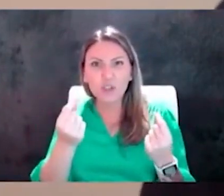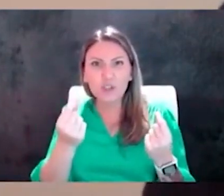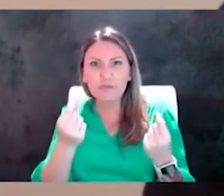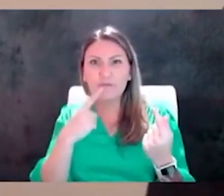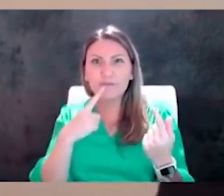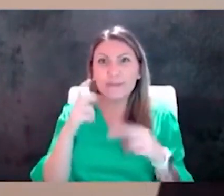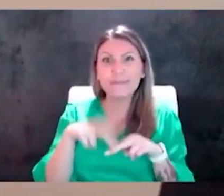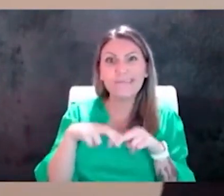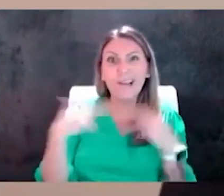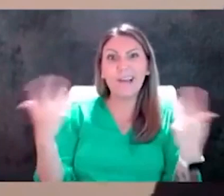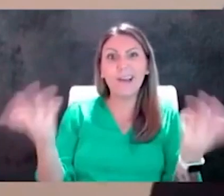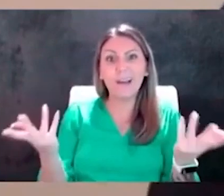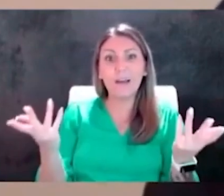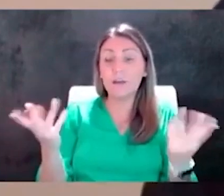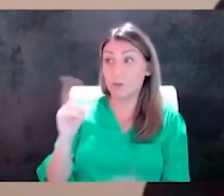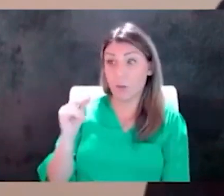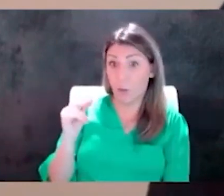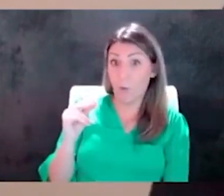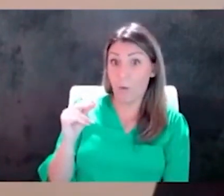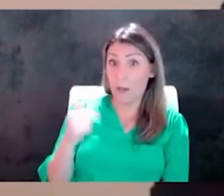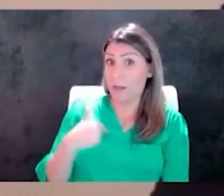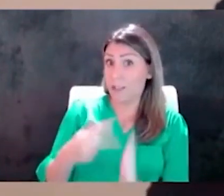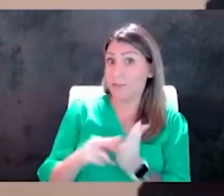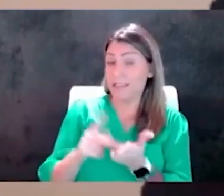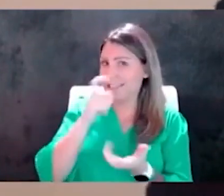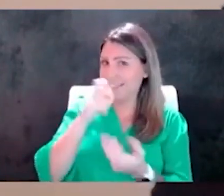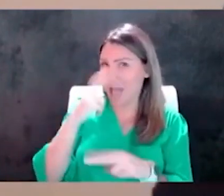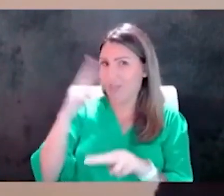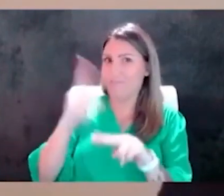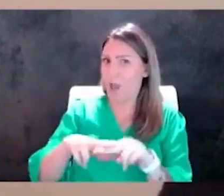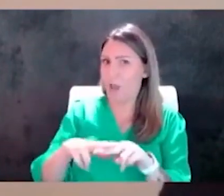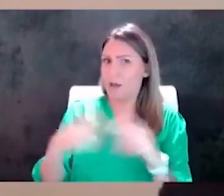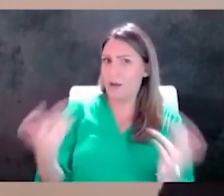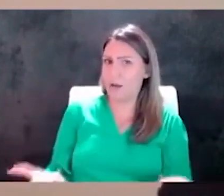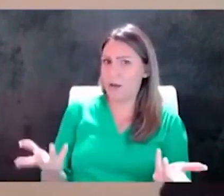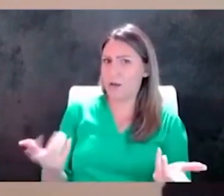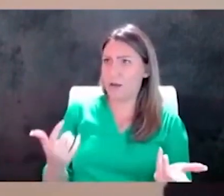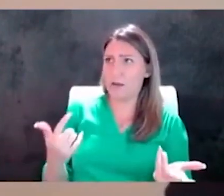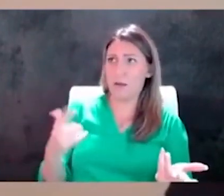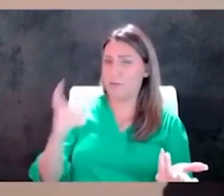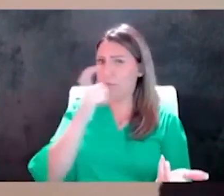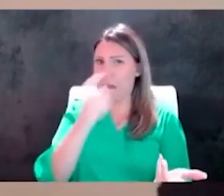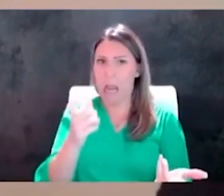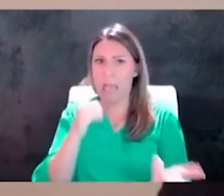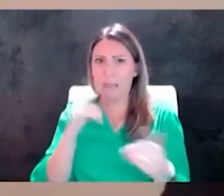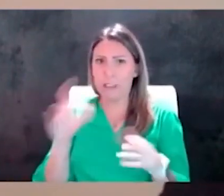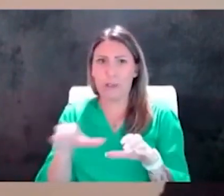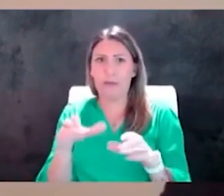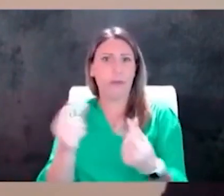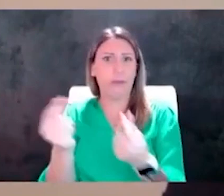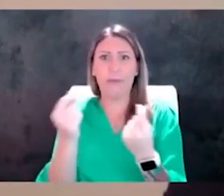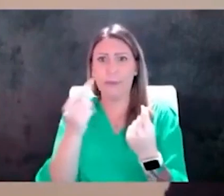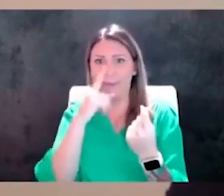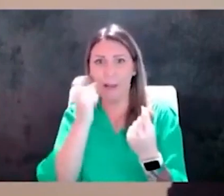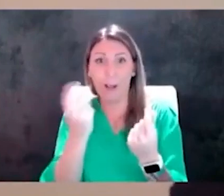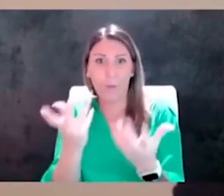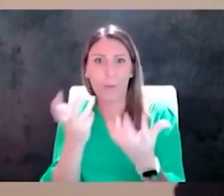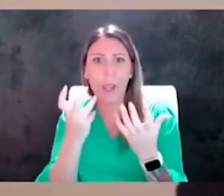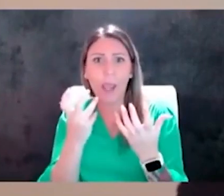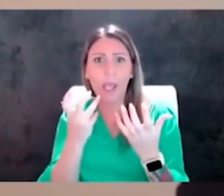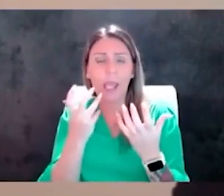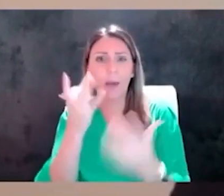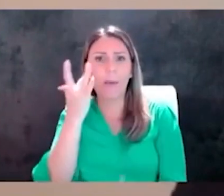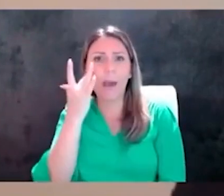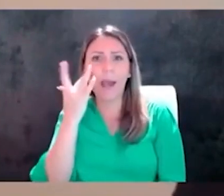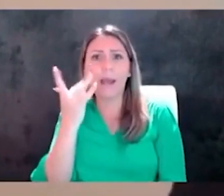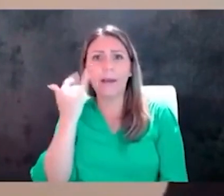didn't really understand. No, this isn't for fun here. I'm not doing this because I want to. I'm doing this because if I stand